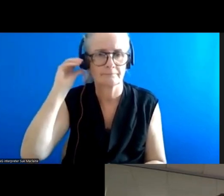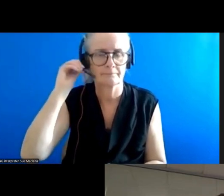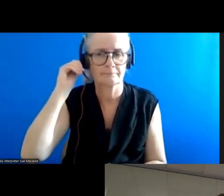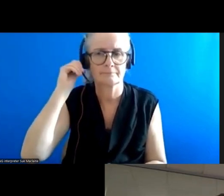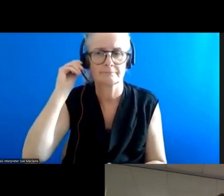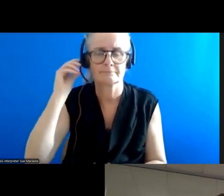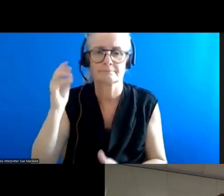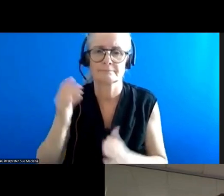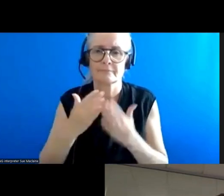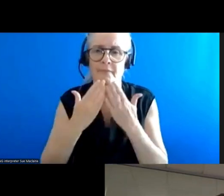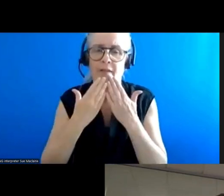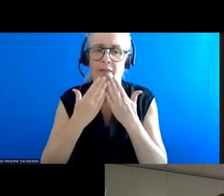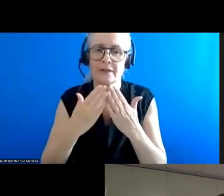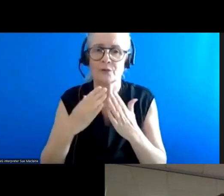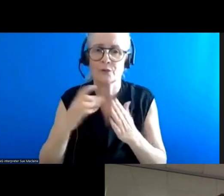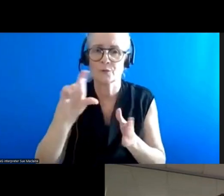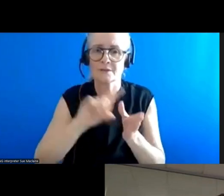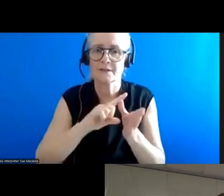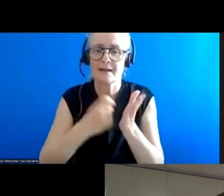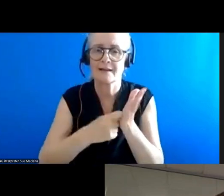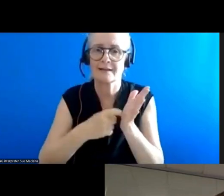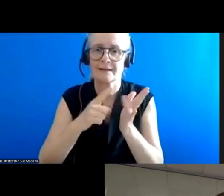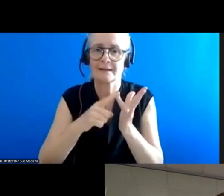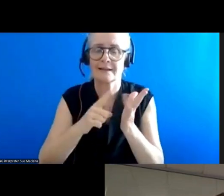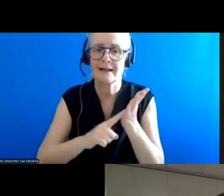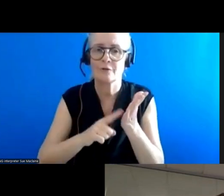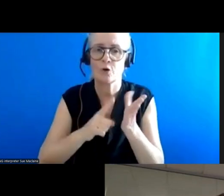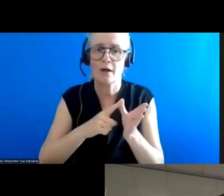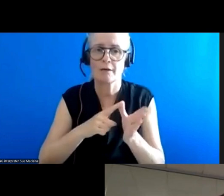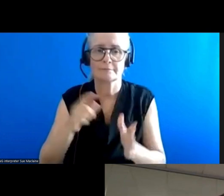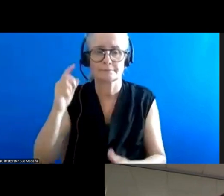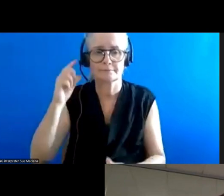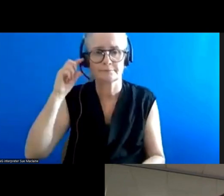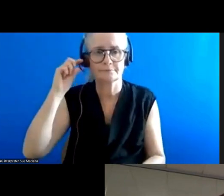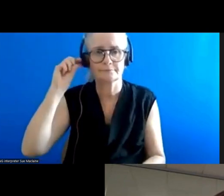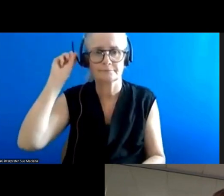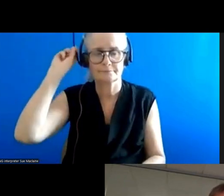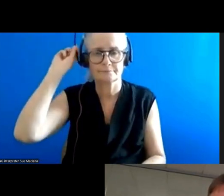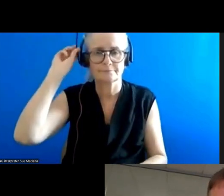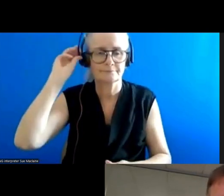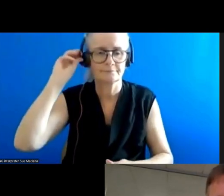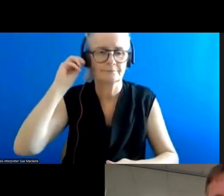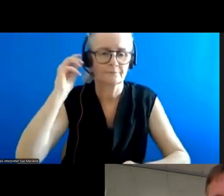Thank you. Is that Carola? Yeah. Thank you.